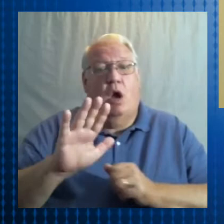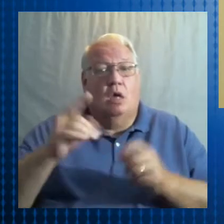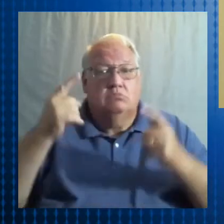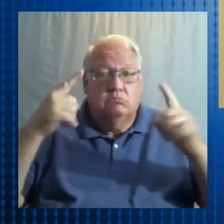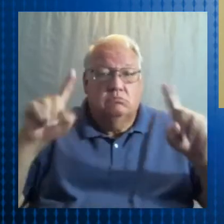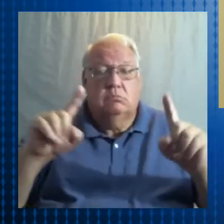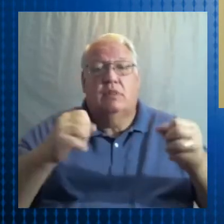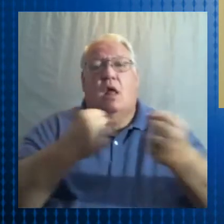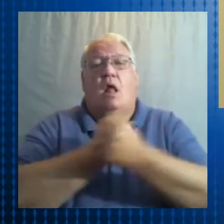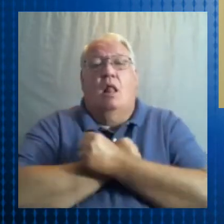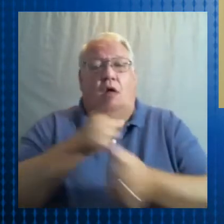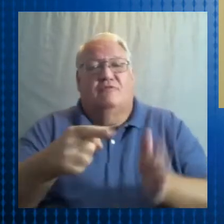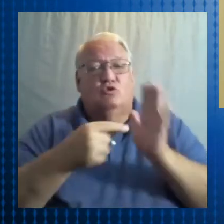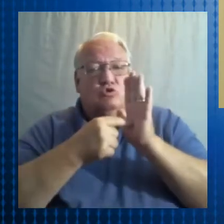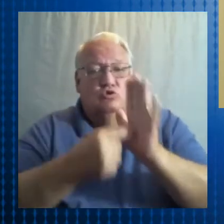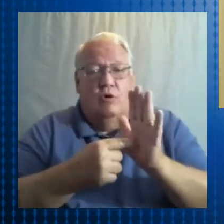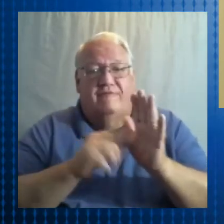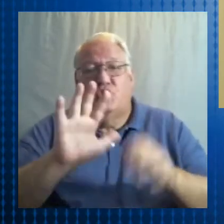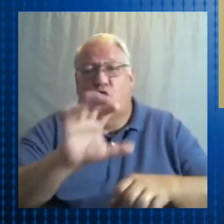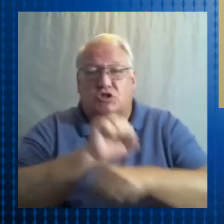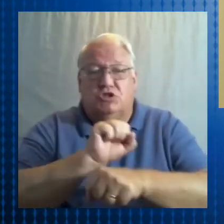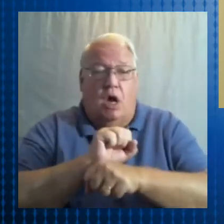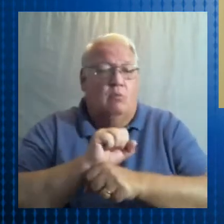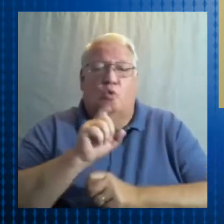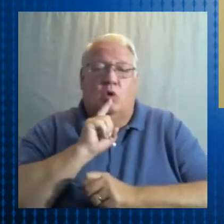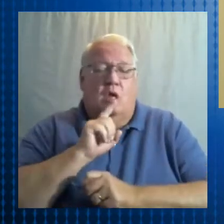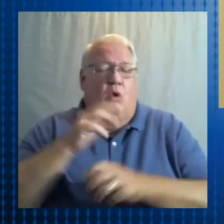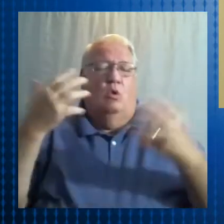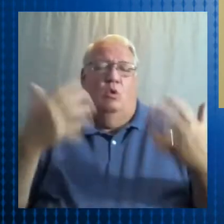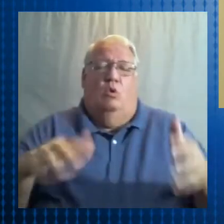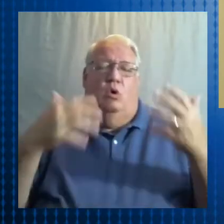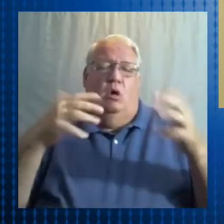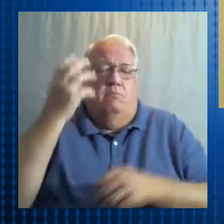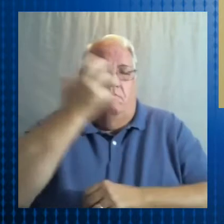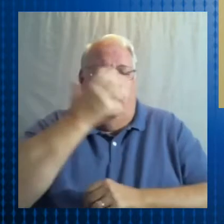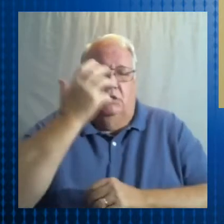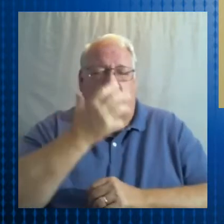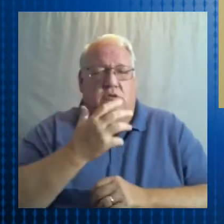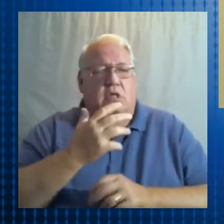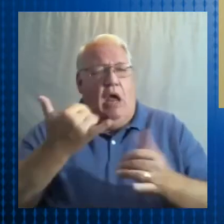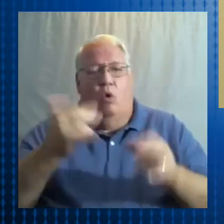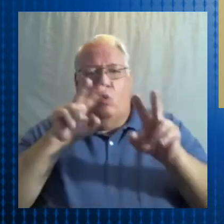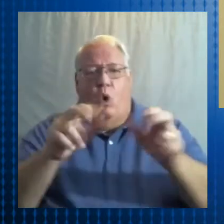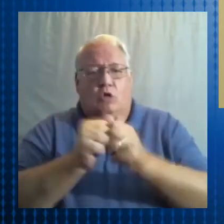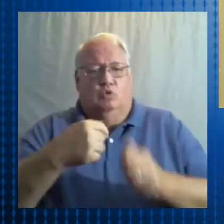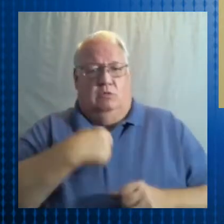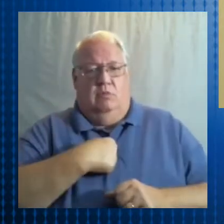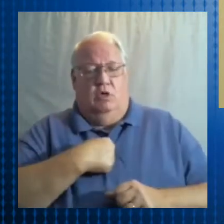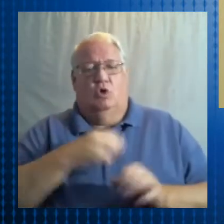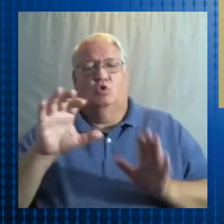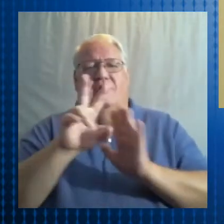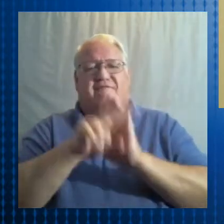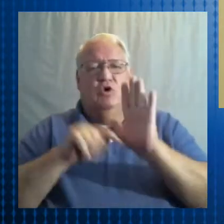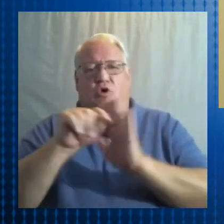love you show for your jobs is just amazing. Please watch with me now as we play a video